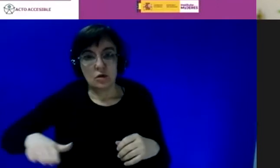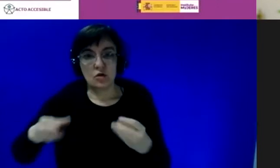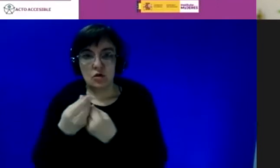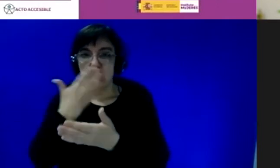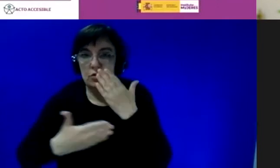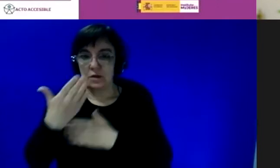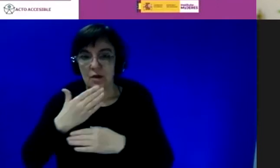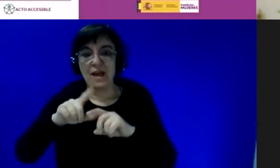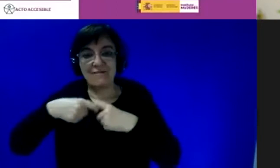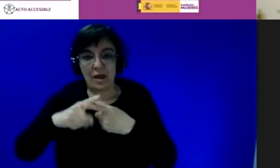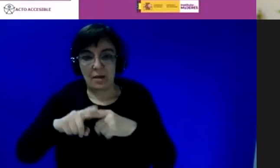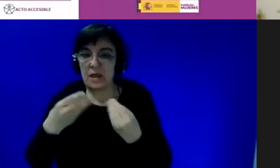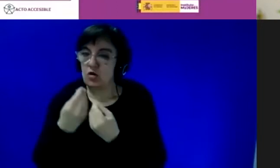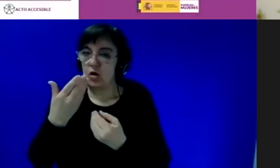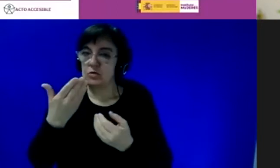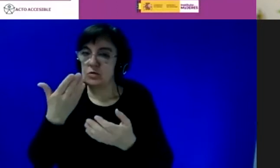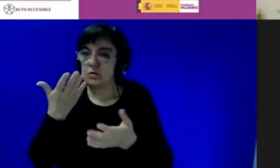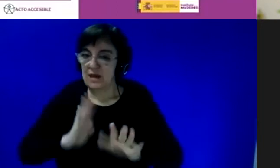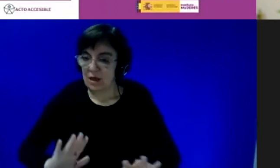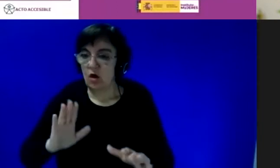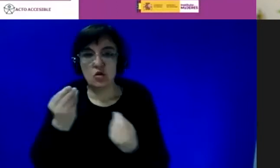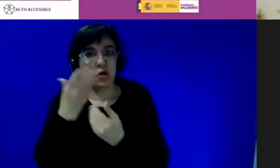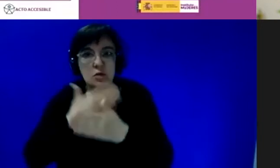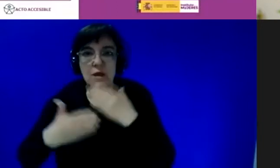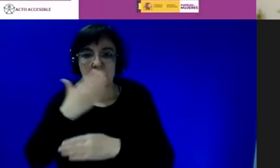start to have problems with